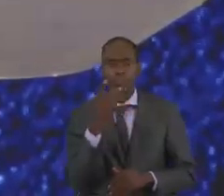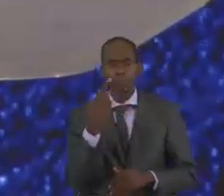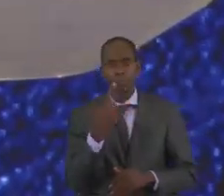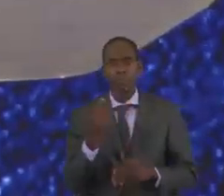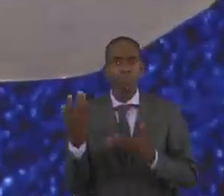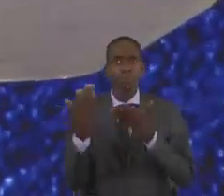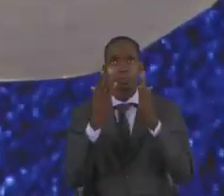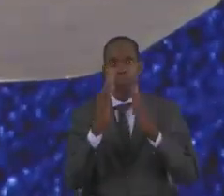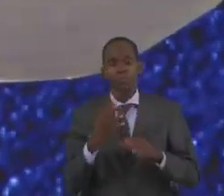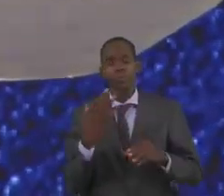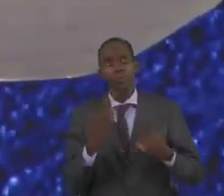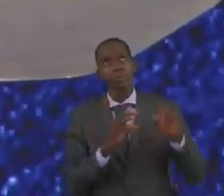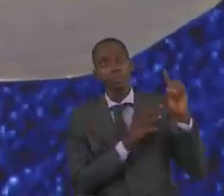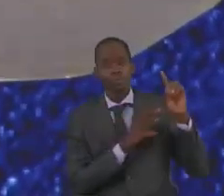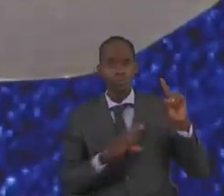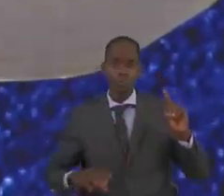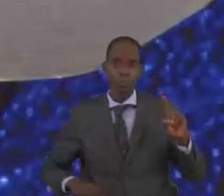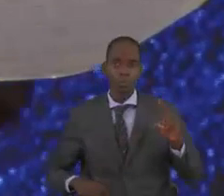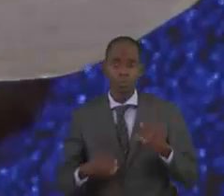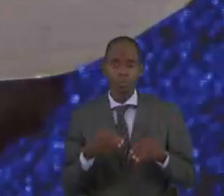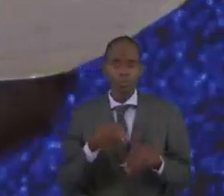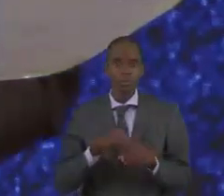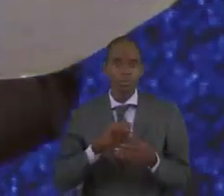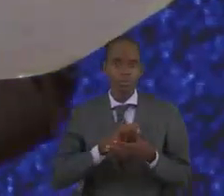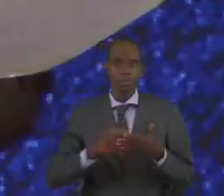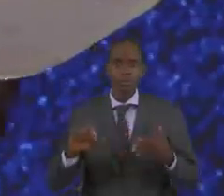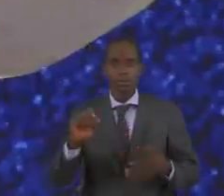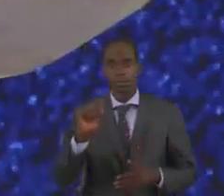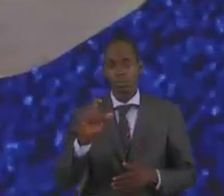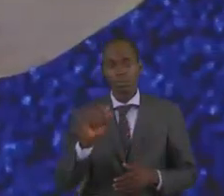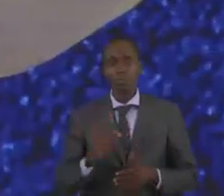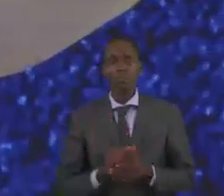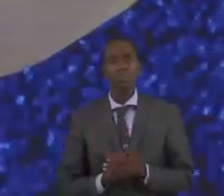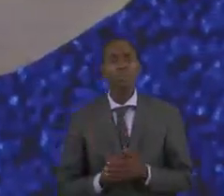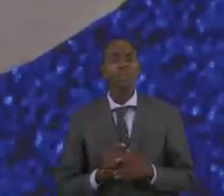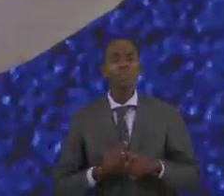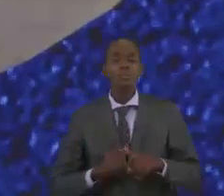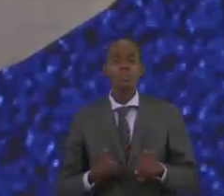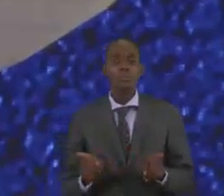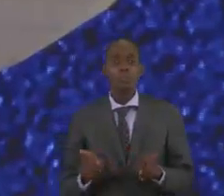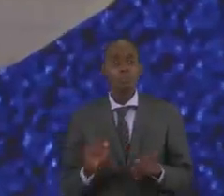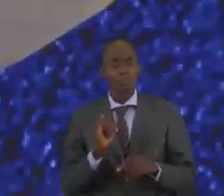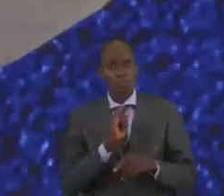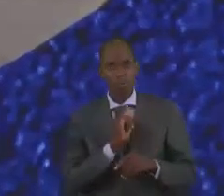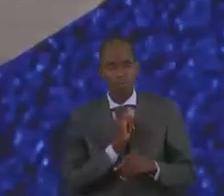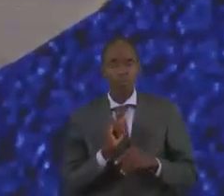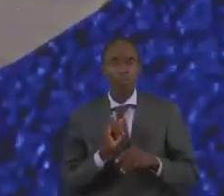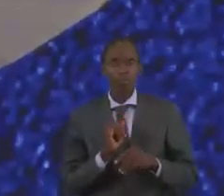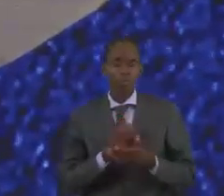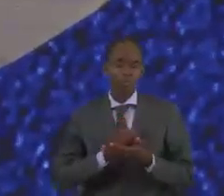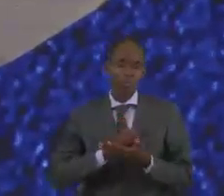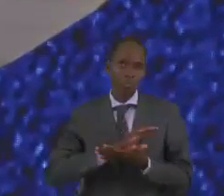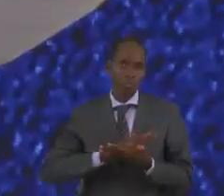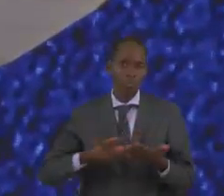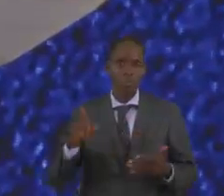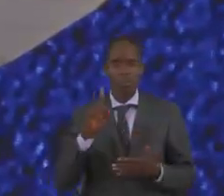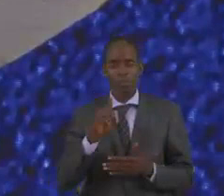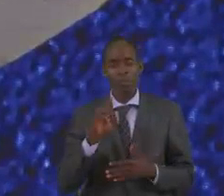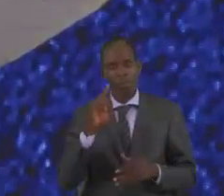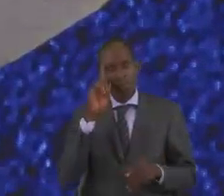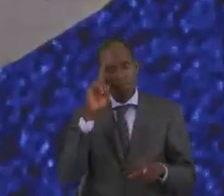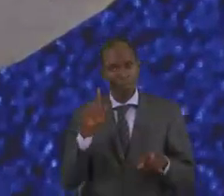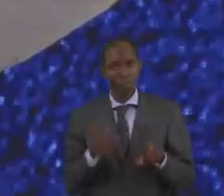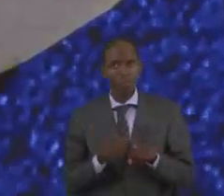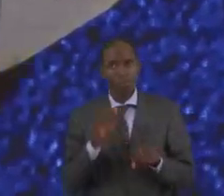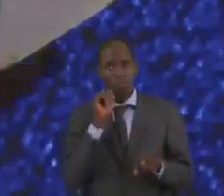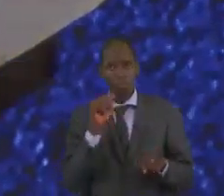of Christ. In verse 11, but I certify you, brethren,